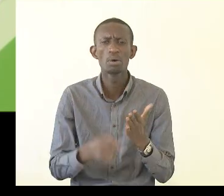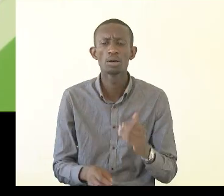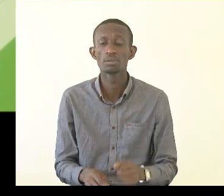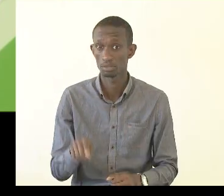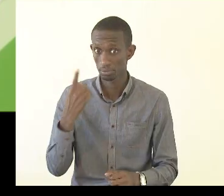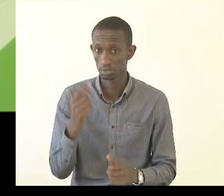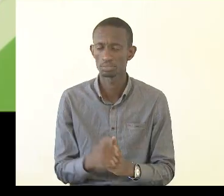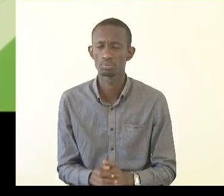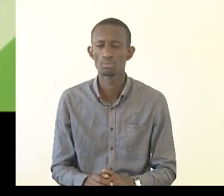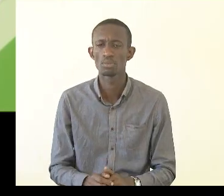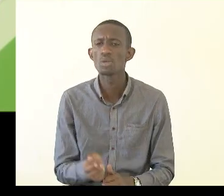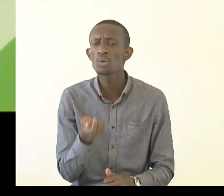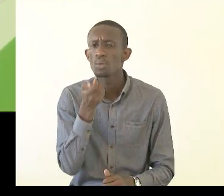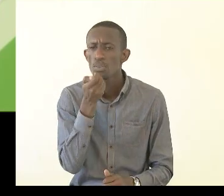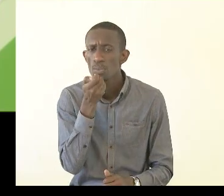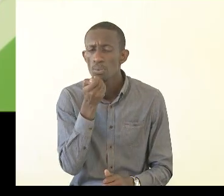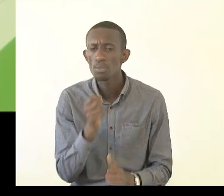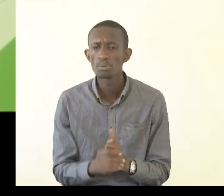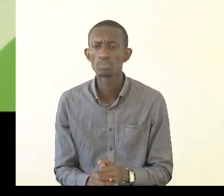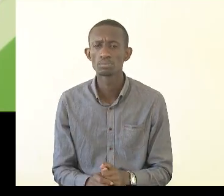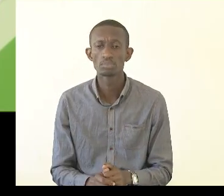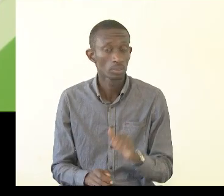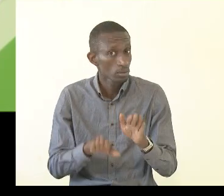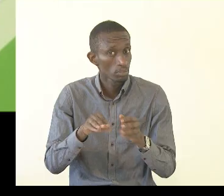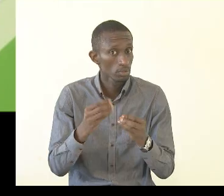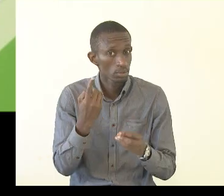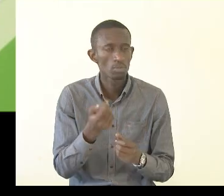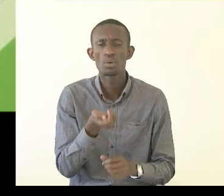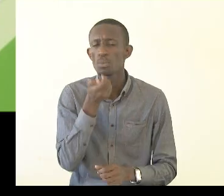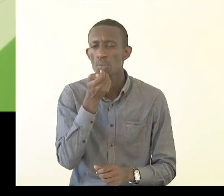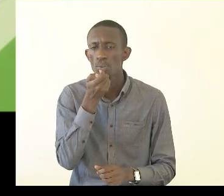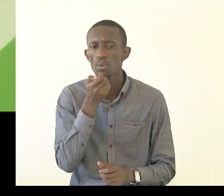Temperatures about, in step number 1, we need temperatures of about